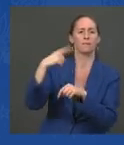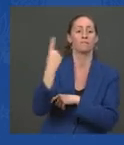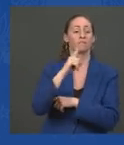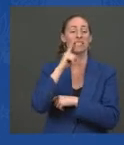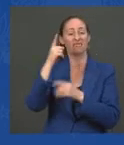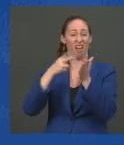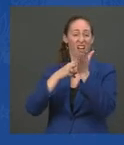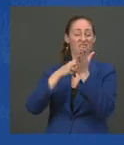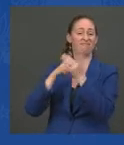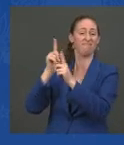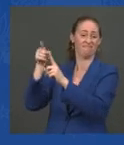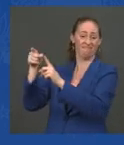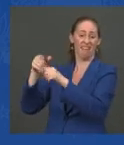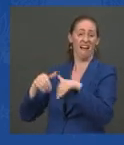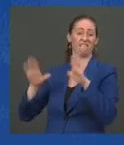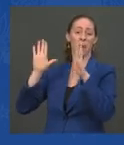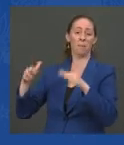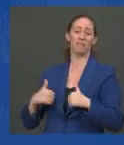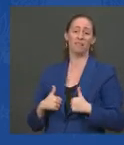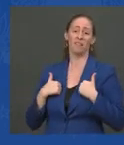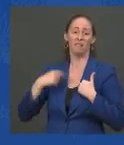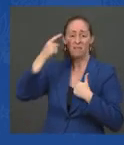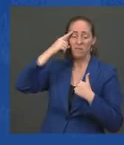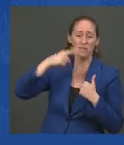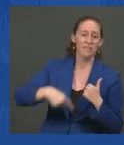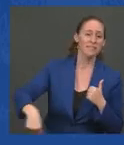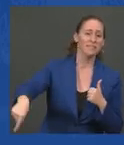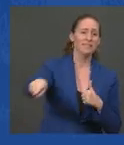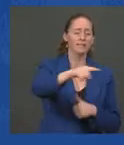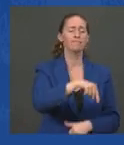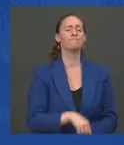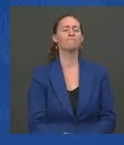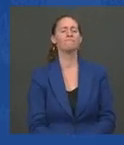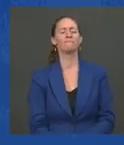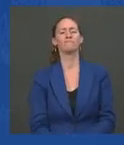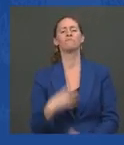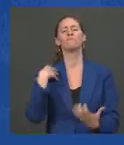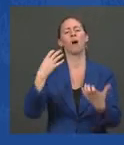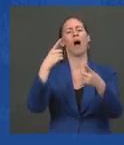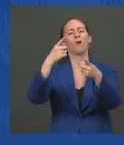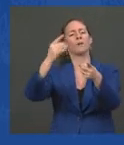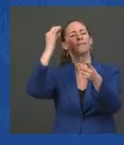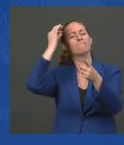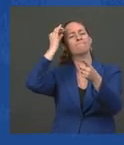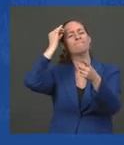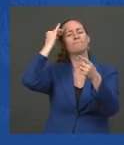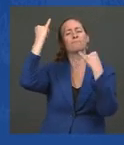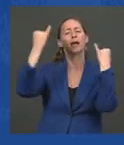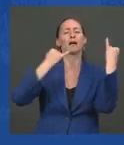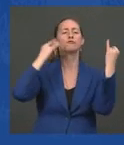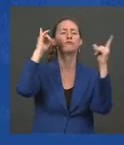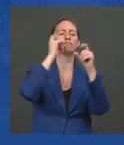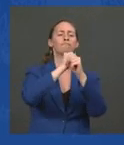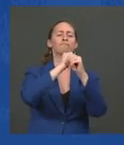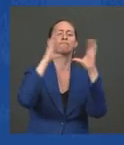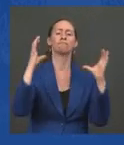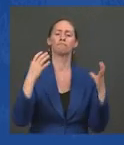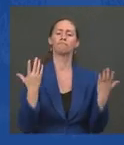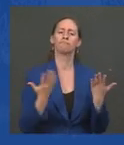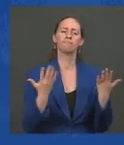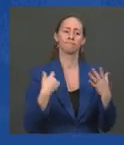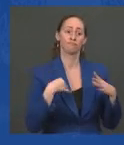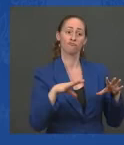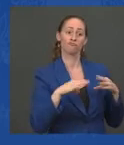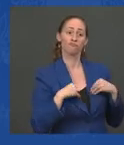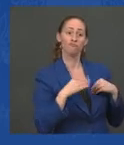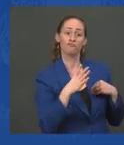just imagine, instead of consigning millions of our children under-resourced schools. We gave every